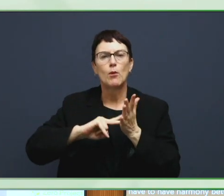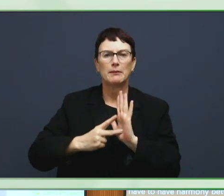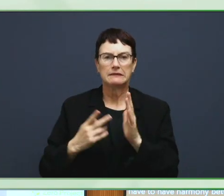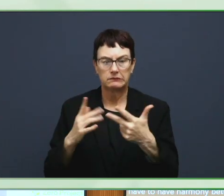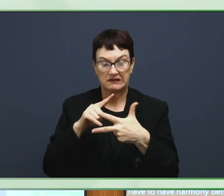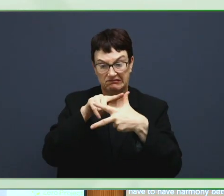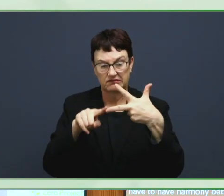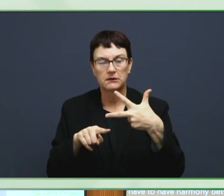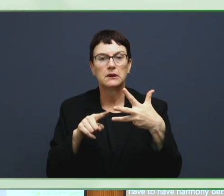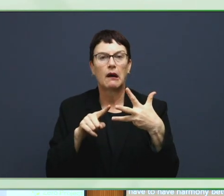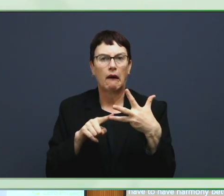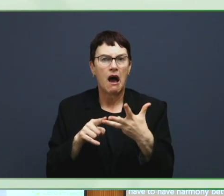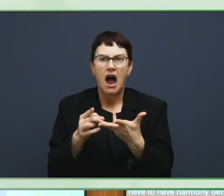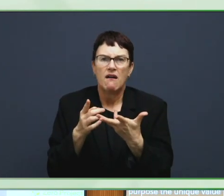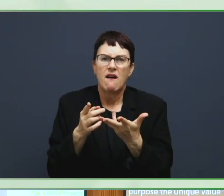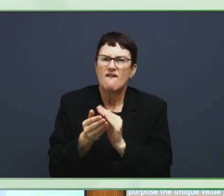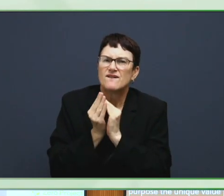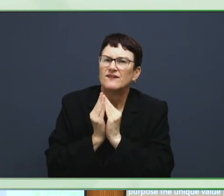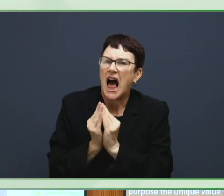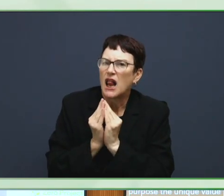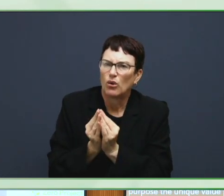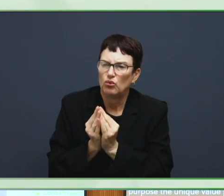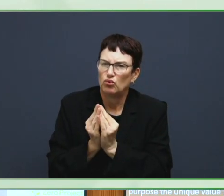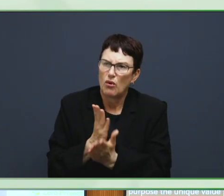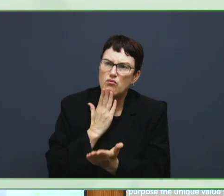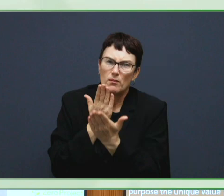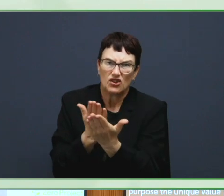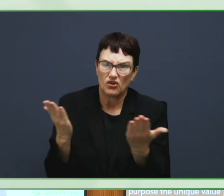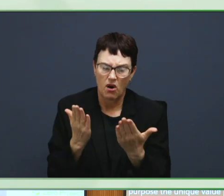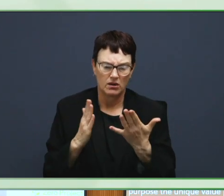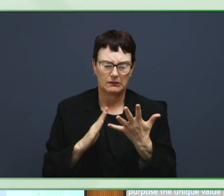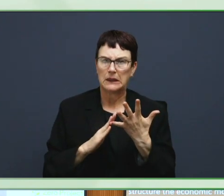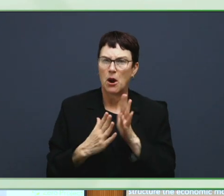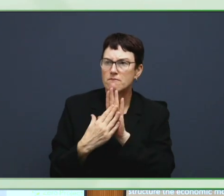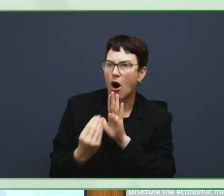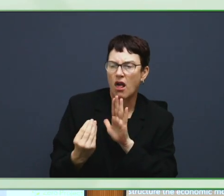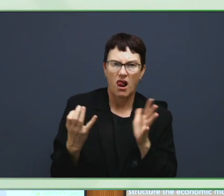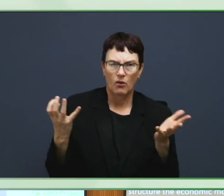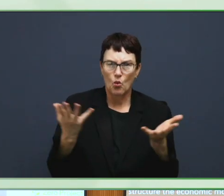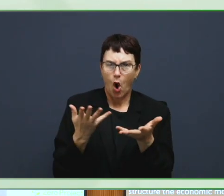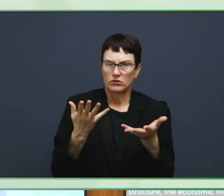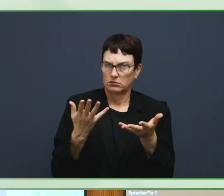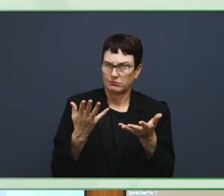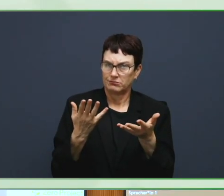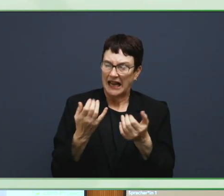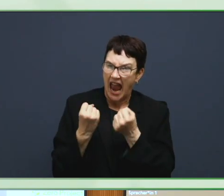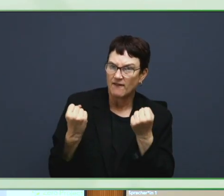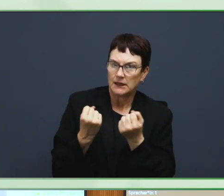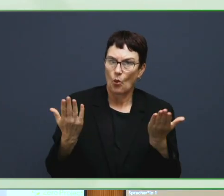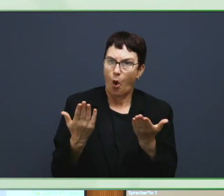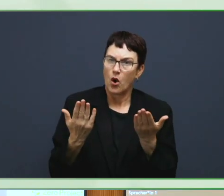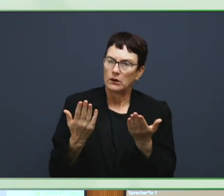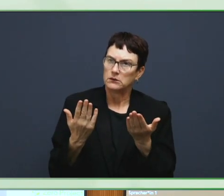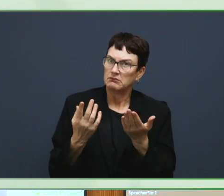strategy, the structure, the economic model, and the key efforts of our venture. When we have that harmony, it can serve us